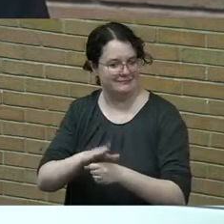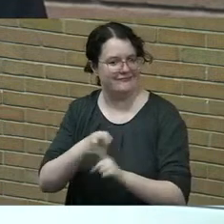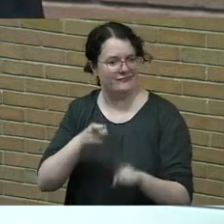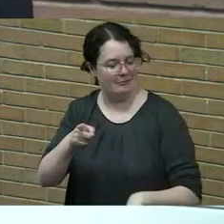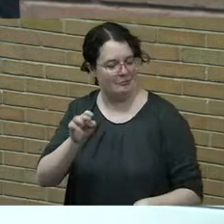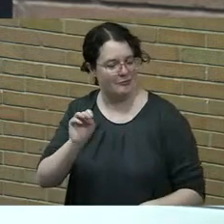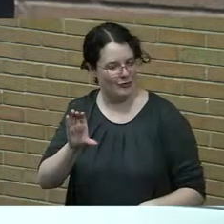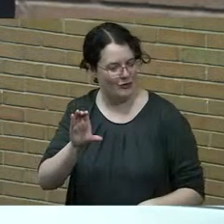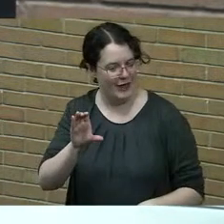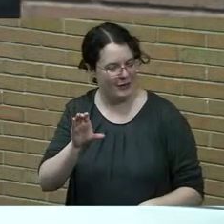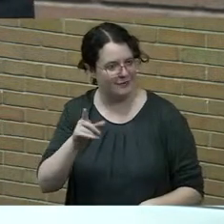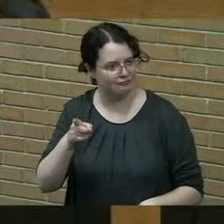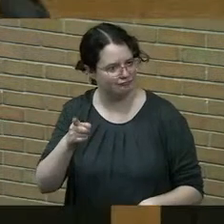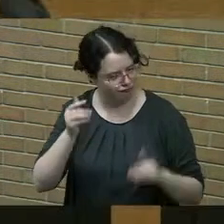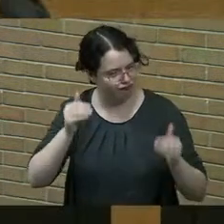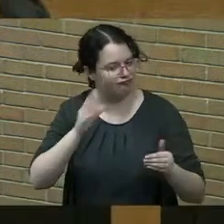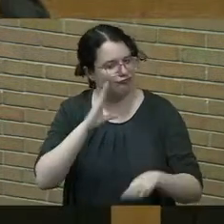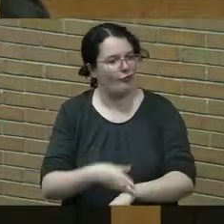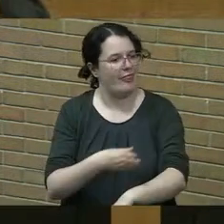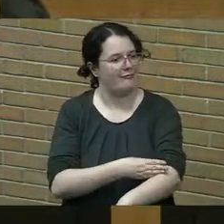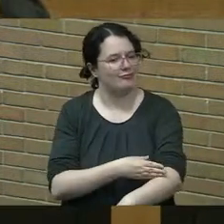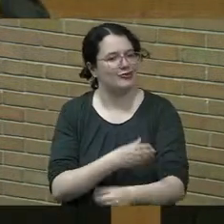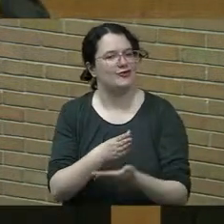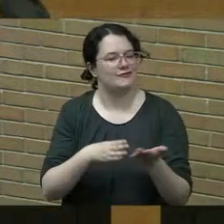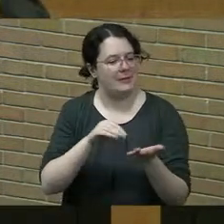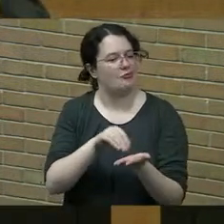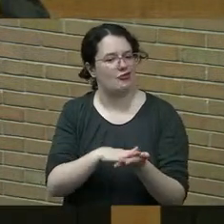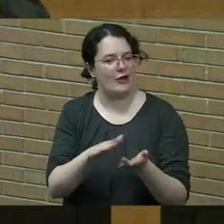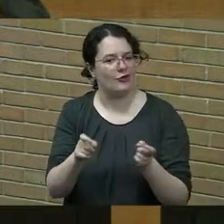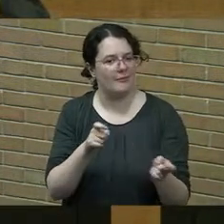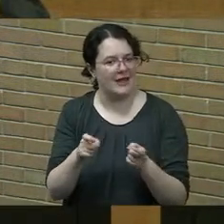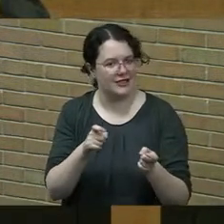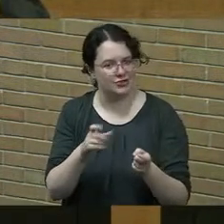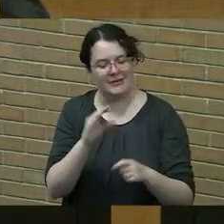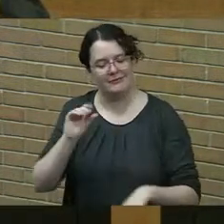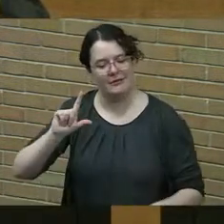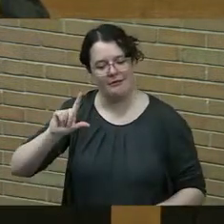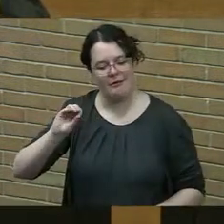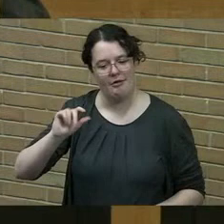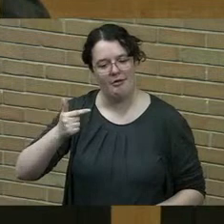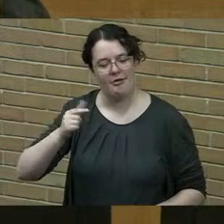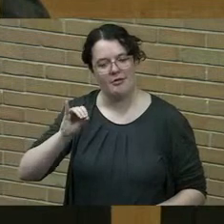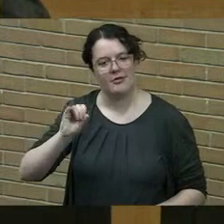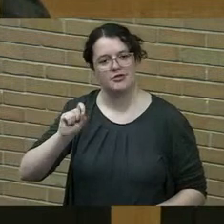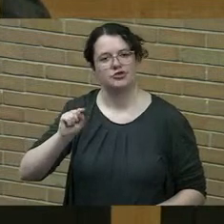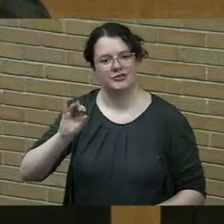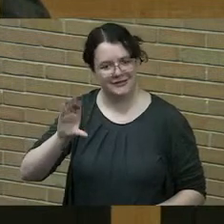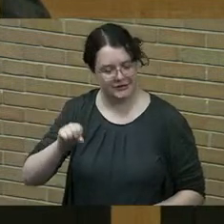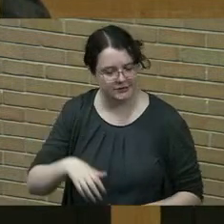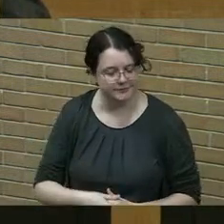improve just some of the records management and logistics of our police agencies.